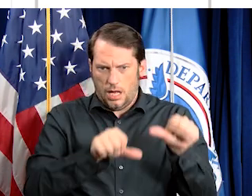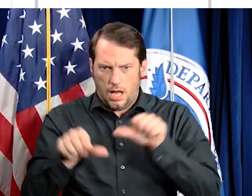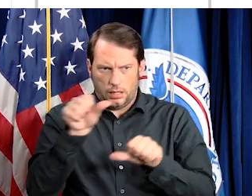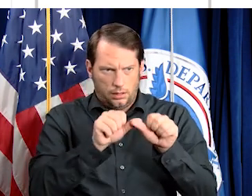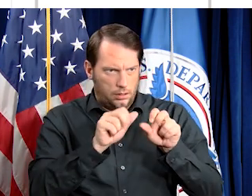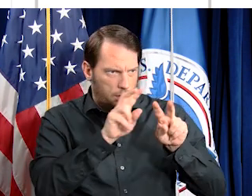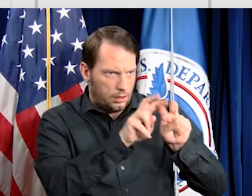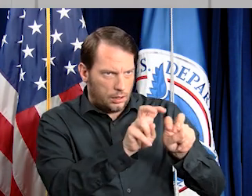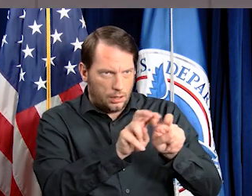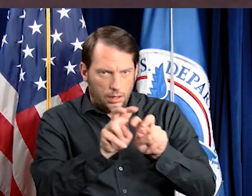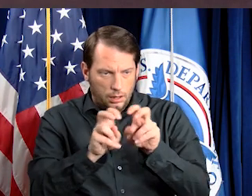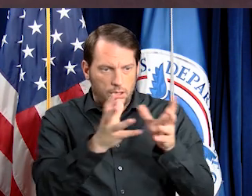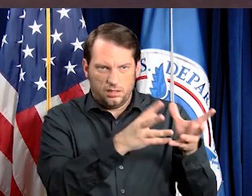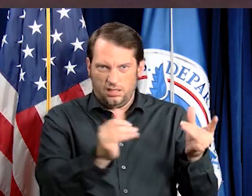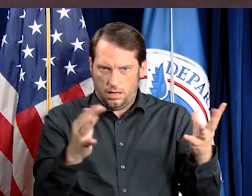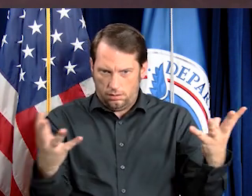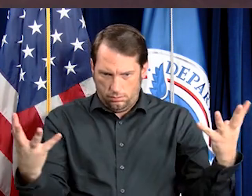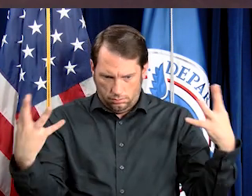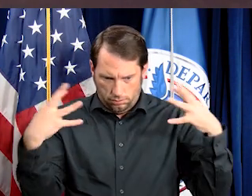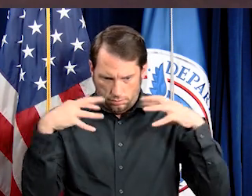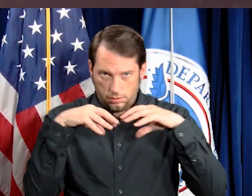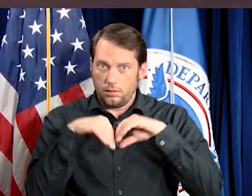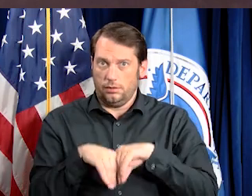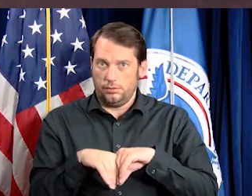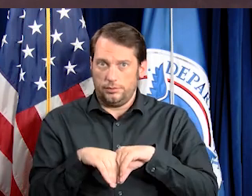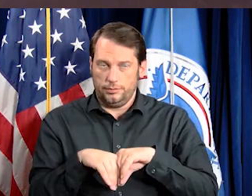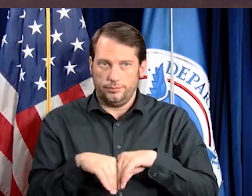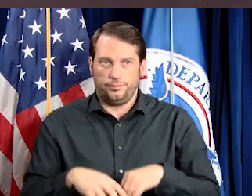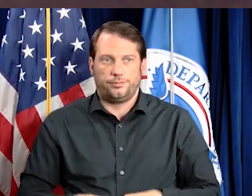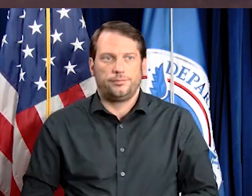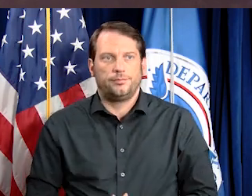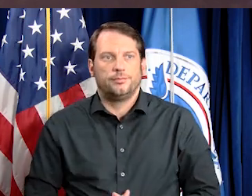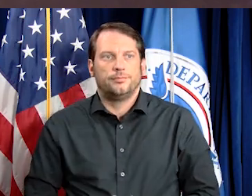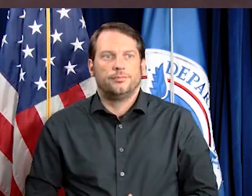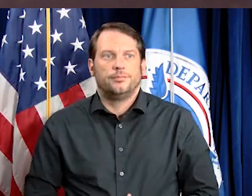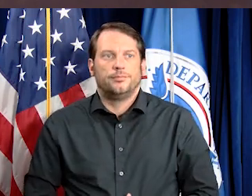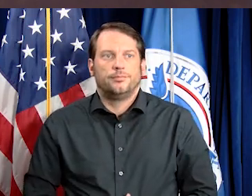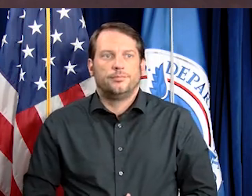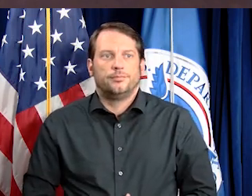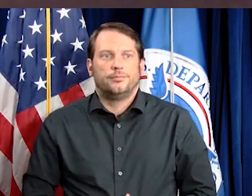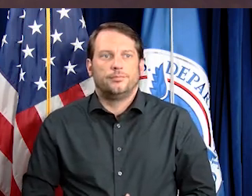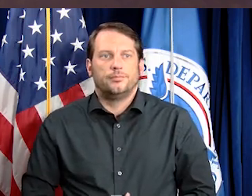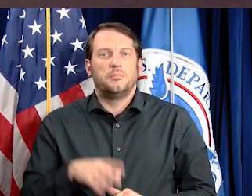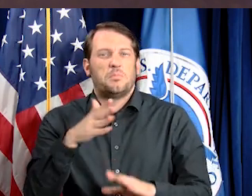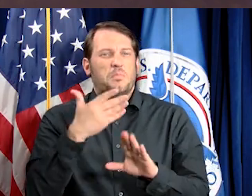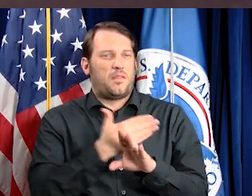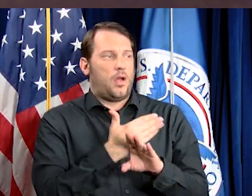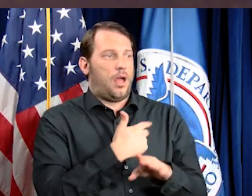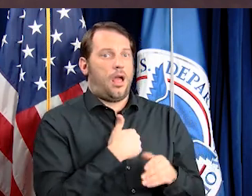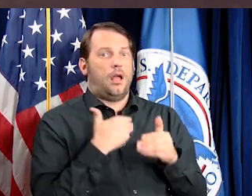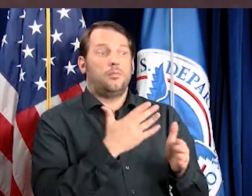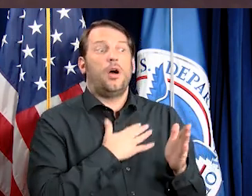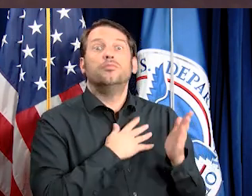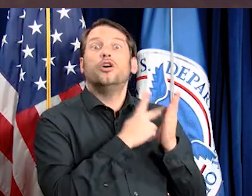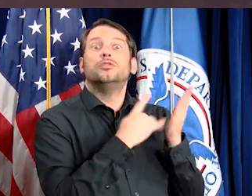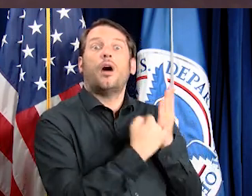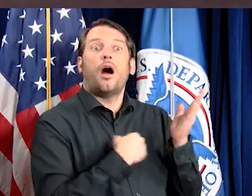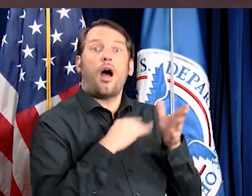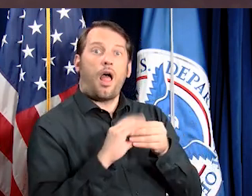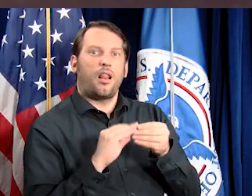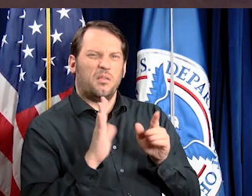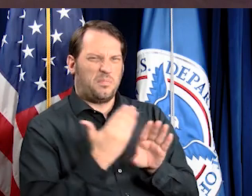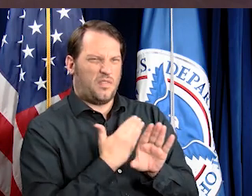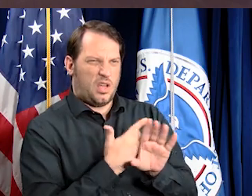scientific process. So before I show you and explain different examples of projects I've worked on, I want to start with